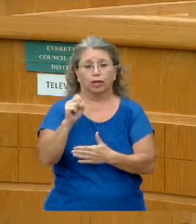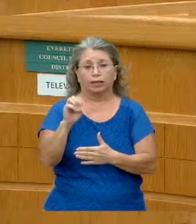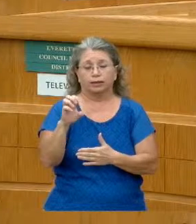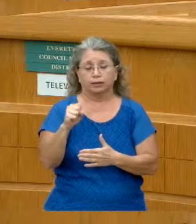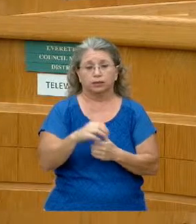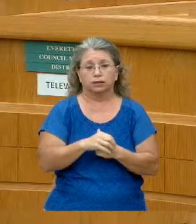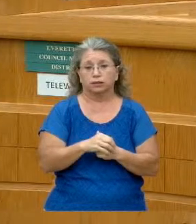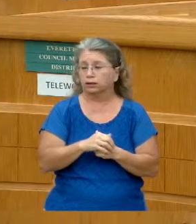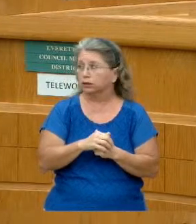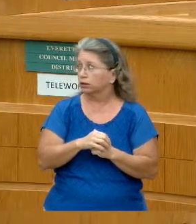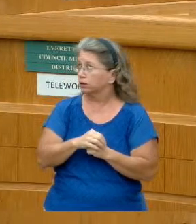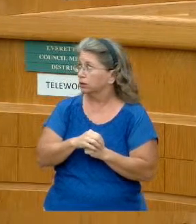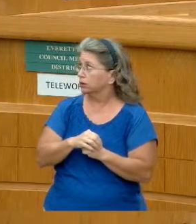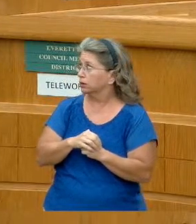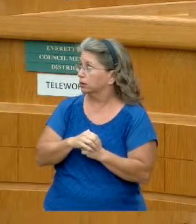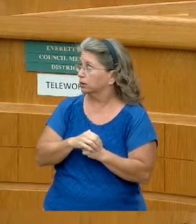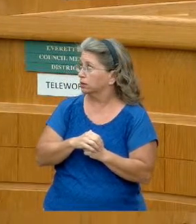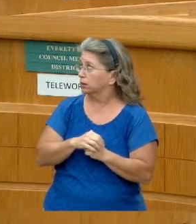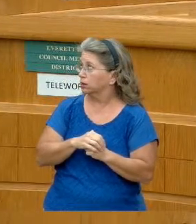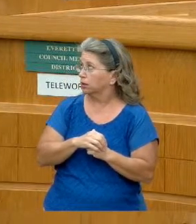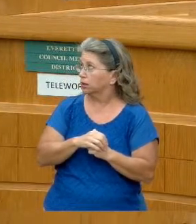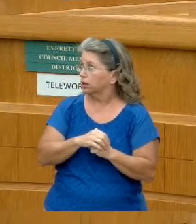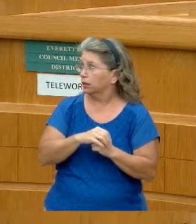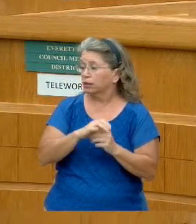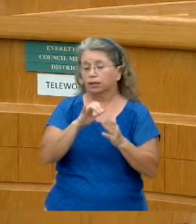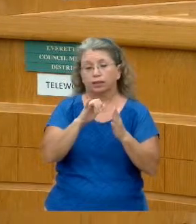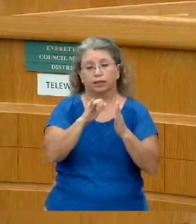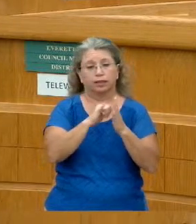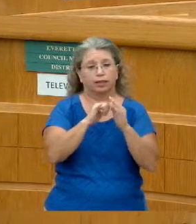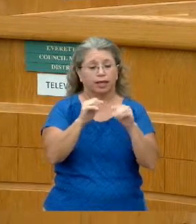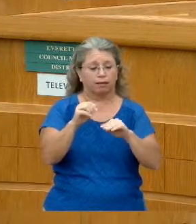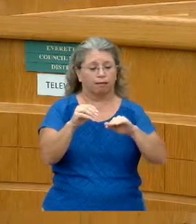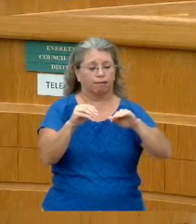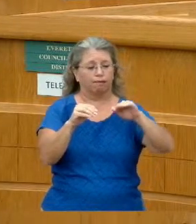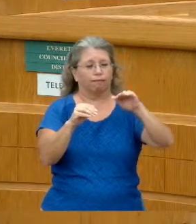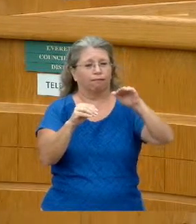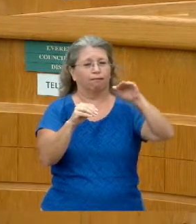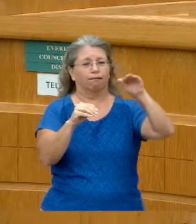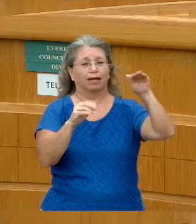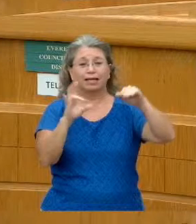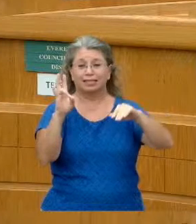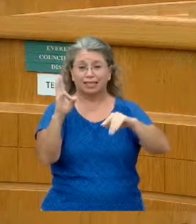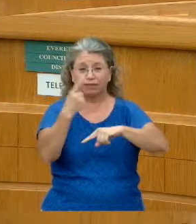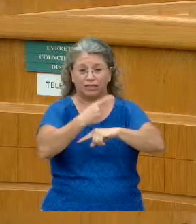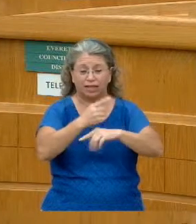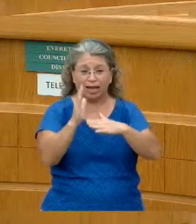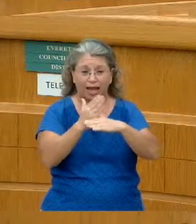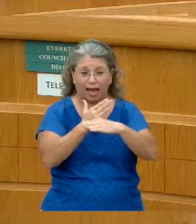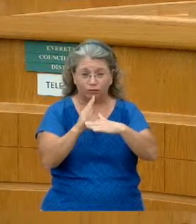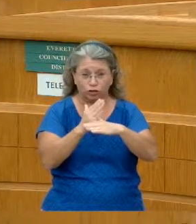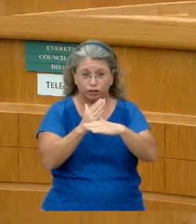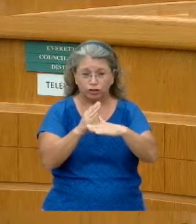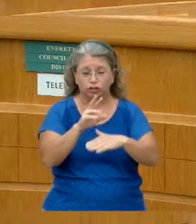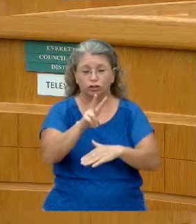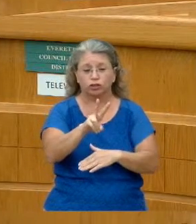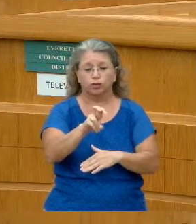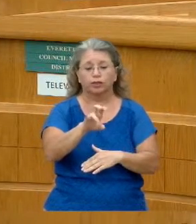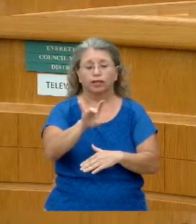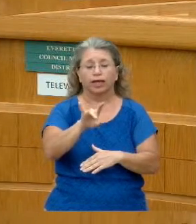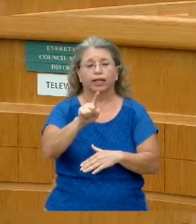bit of a drop here, but the line continues to go up. The 7-day average for a day is